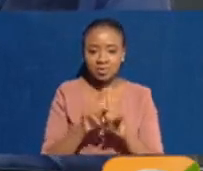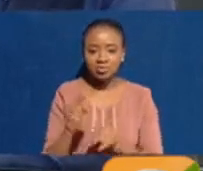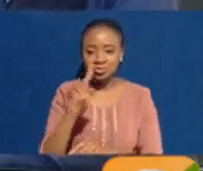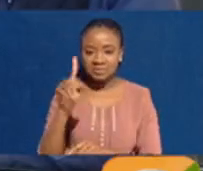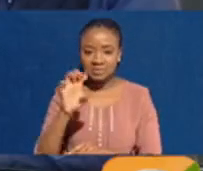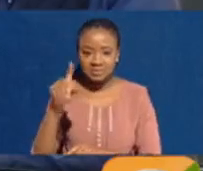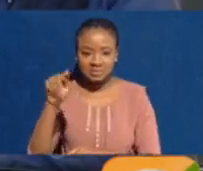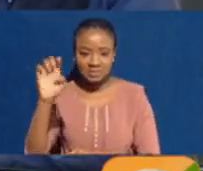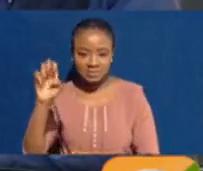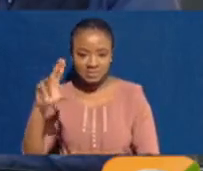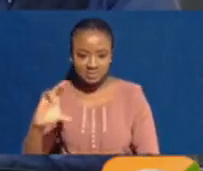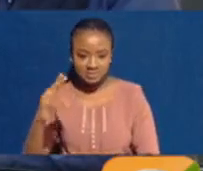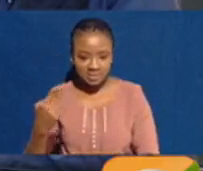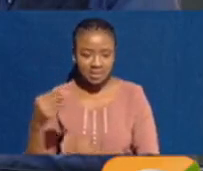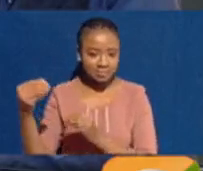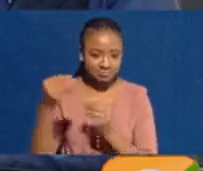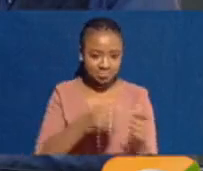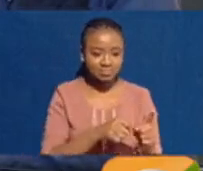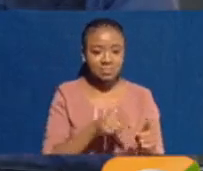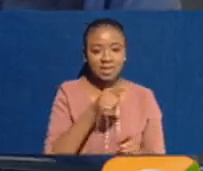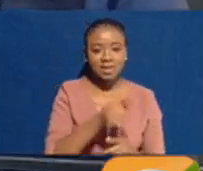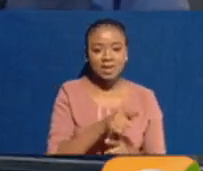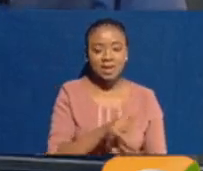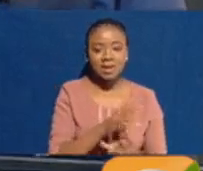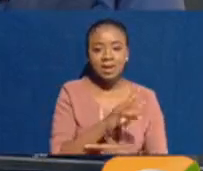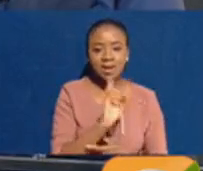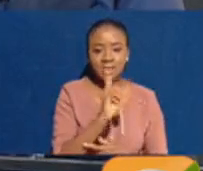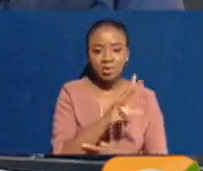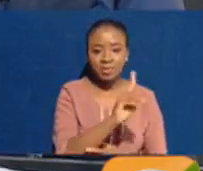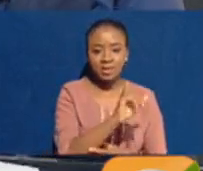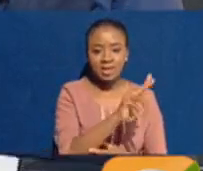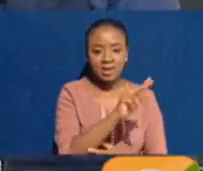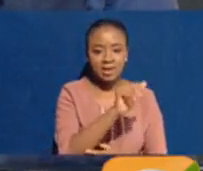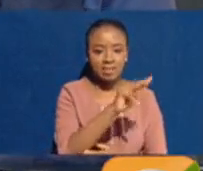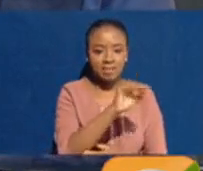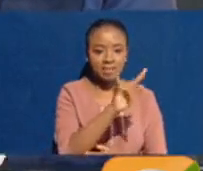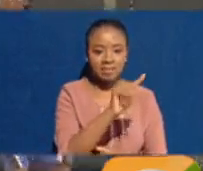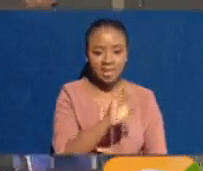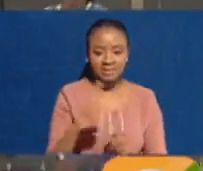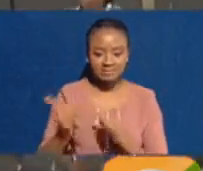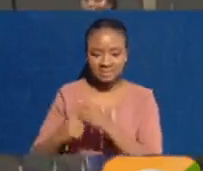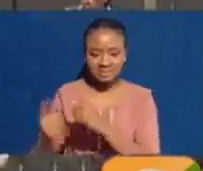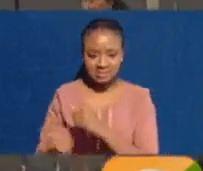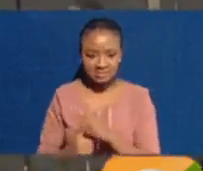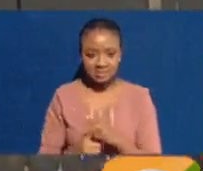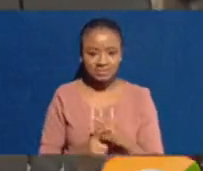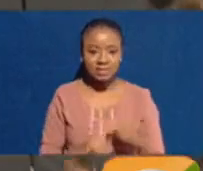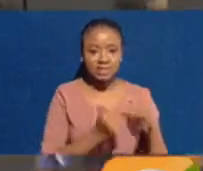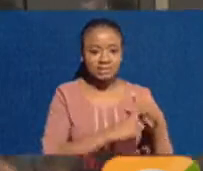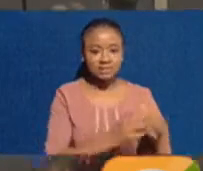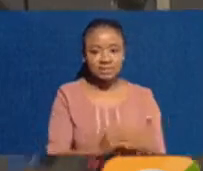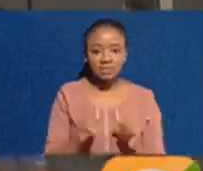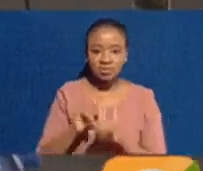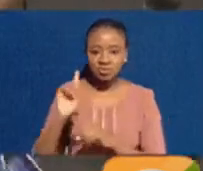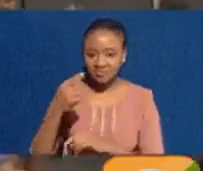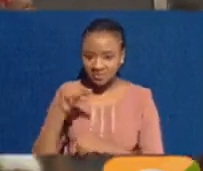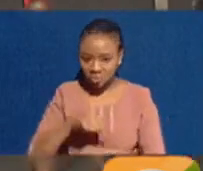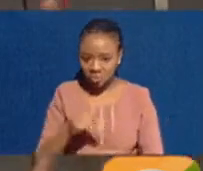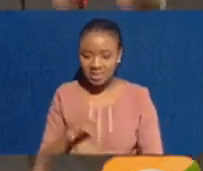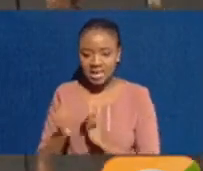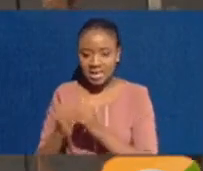of Nairobi Dynamites 66-36. Zetech started the games on a high, taking the first quarter 18-11